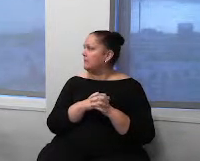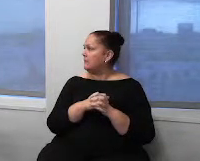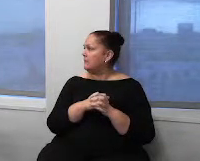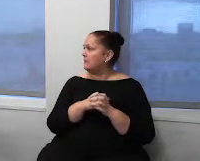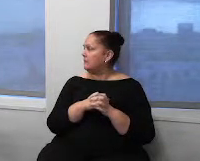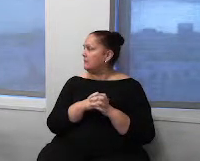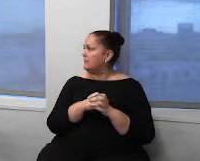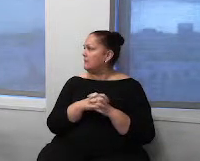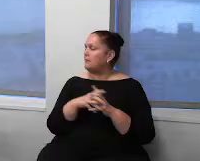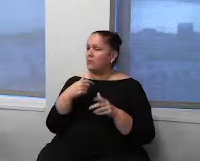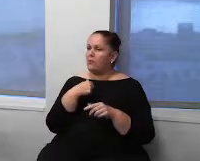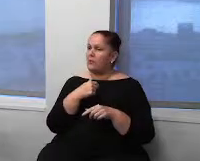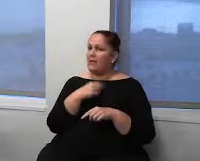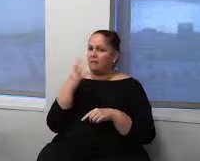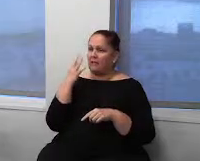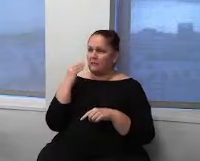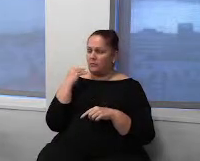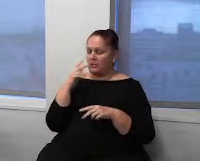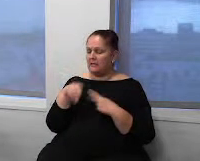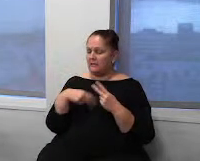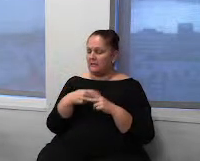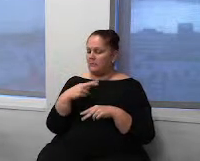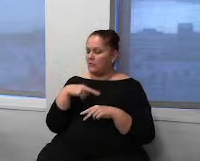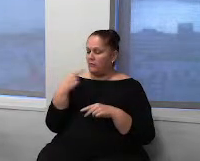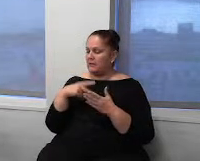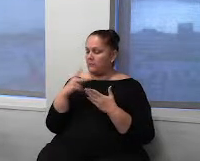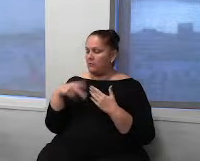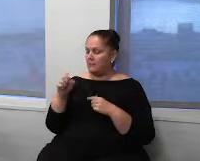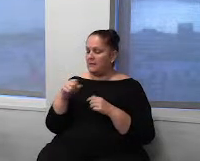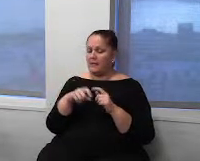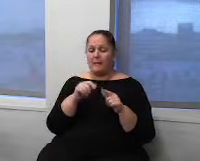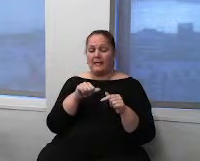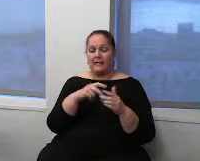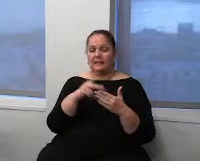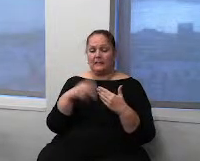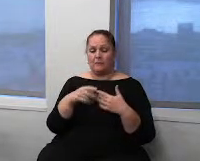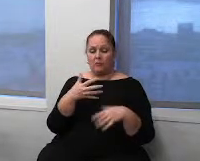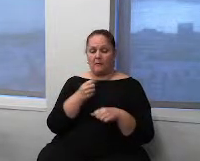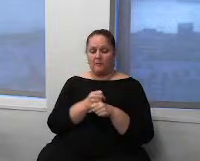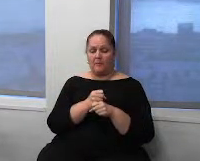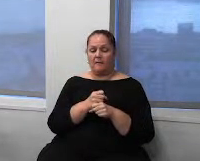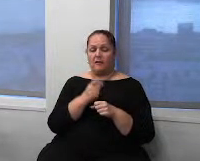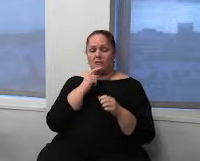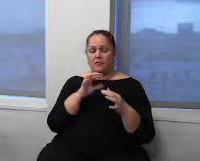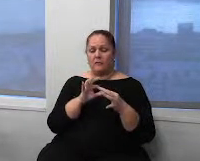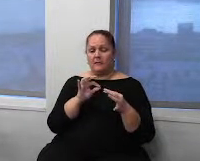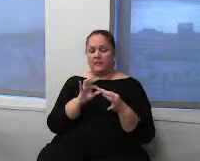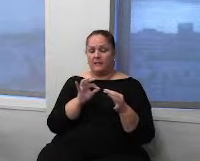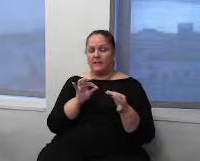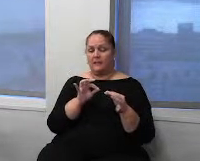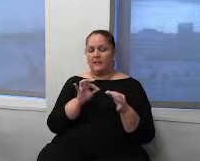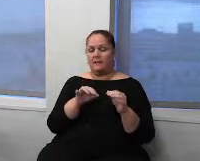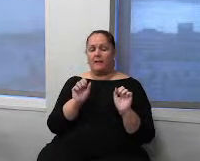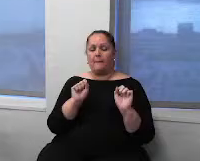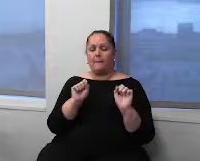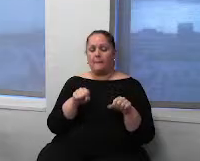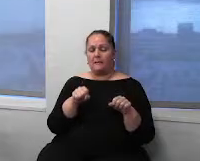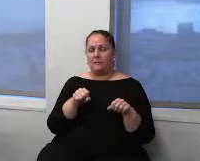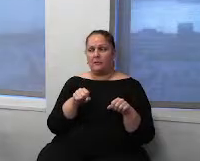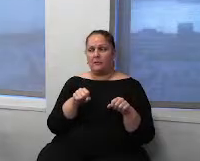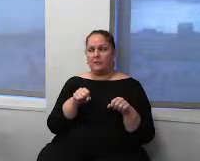They are, we have experienced these types of risks, yes, with this program. But in the program brief, you are indicating these